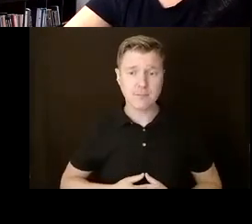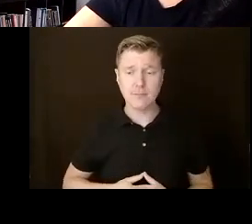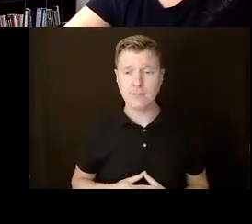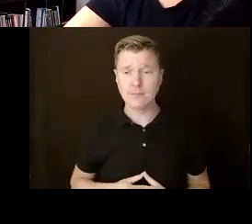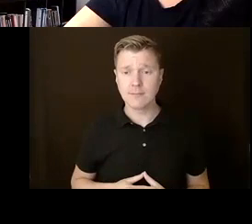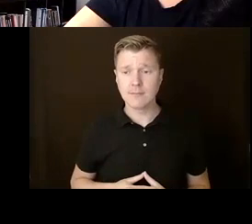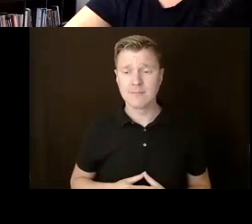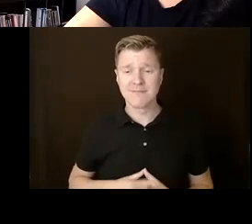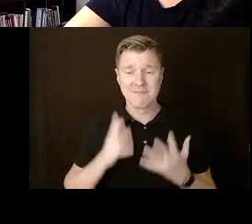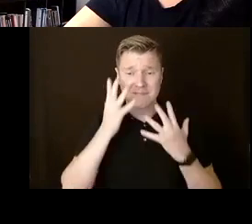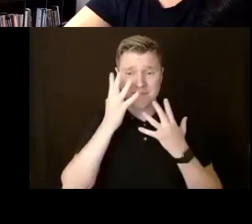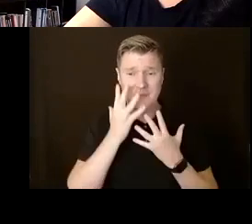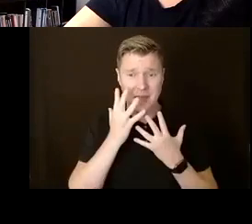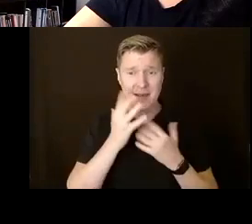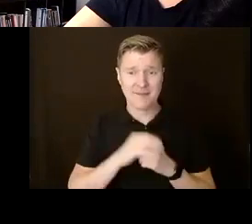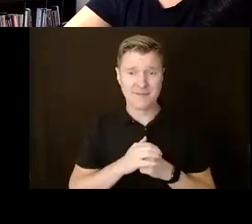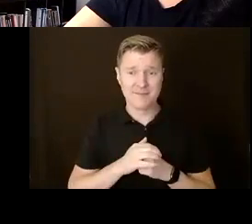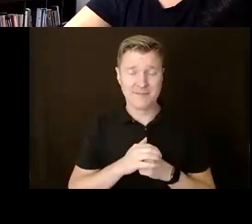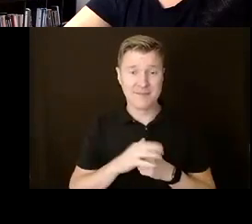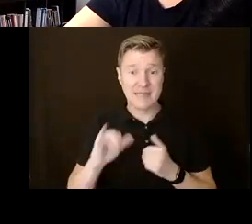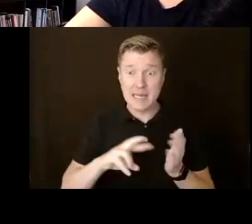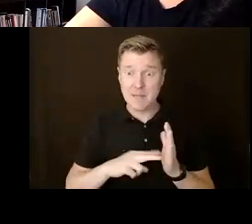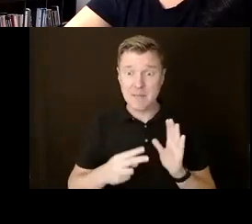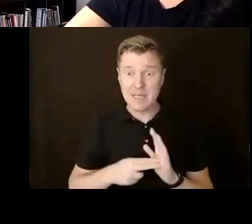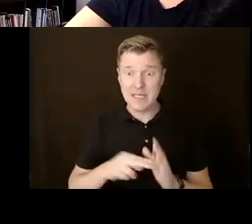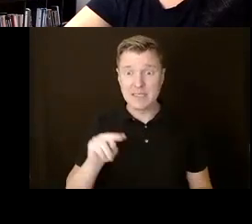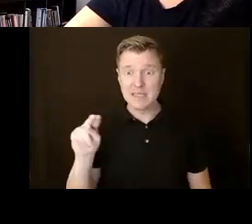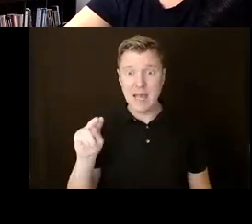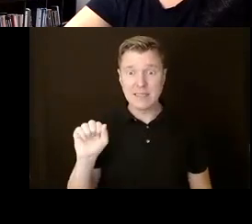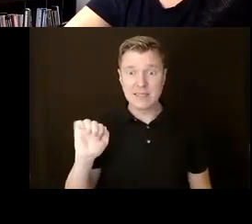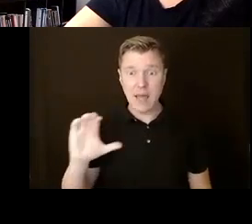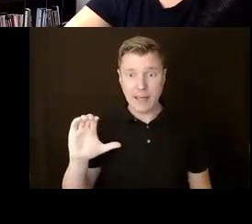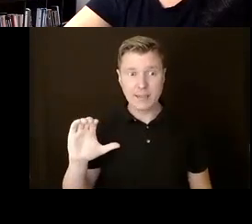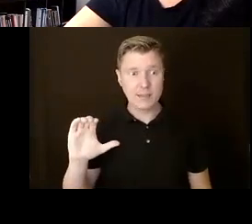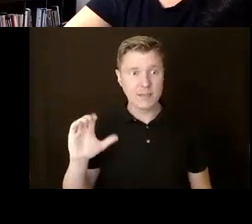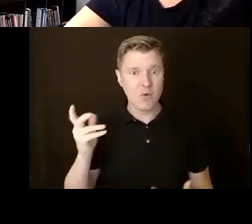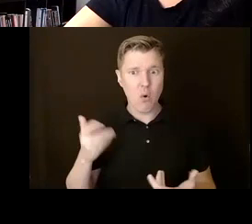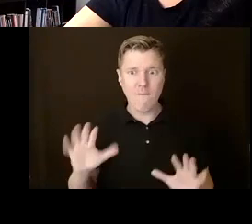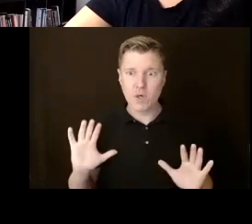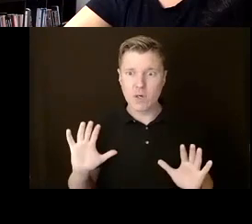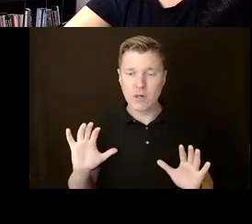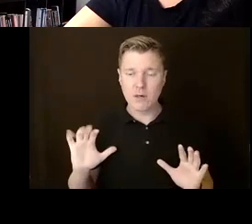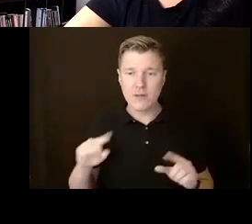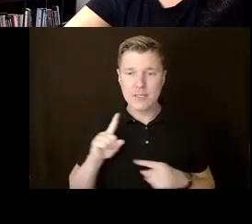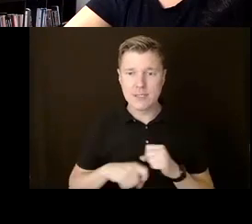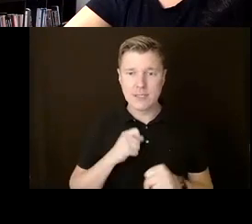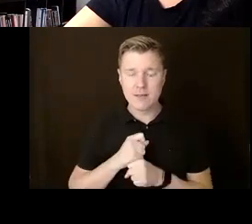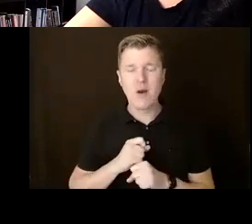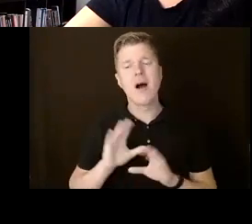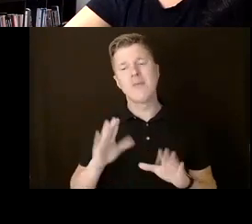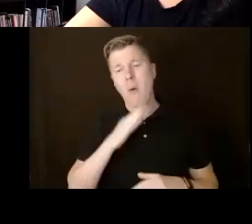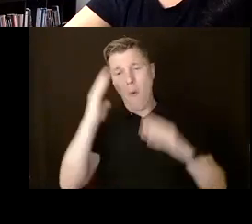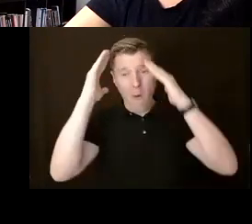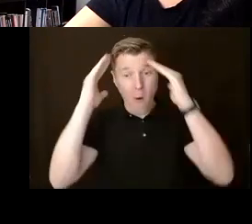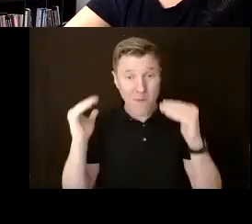it's sad that this means that NSAC is over for the year, but we do hope to be in person with